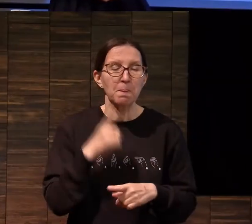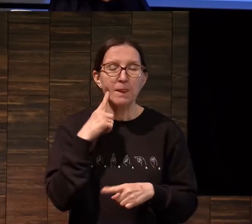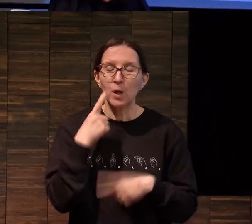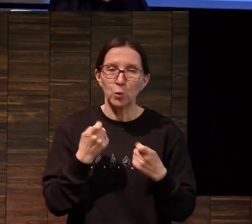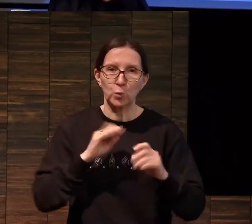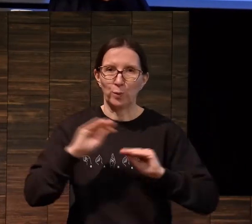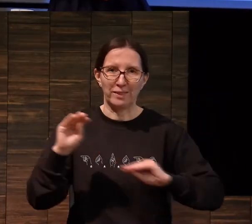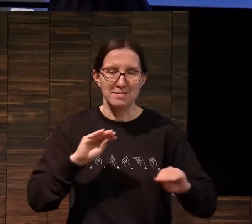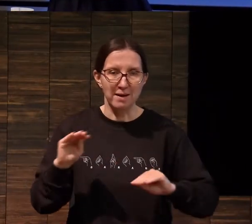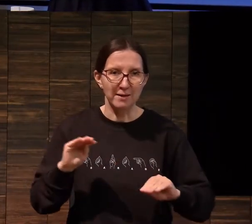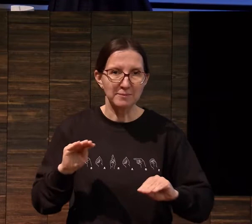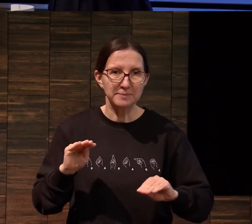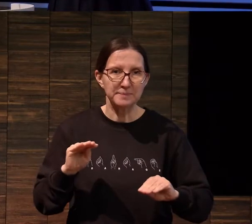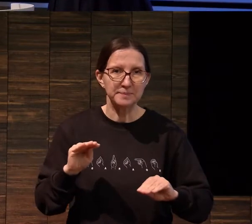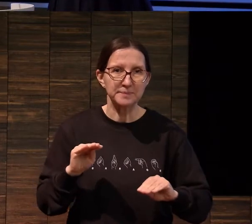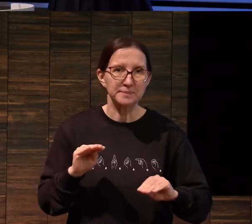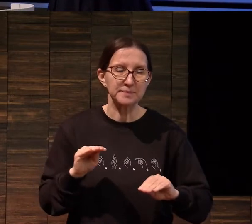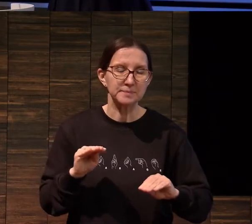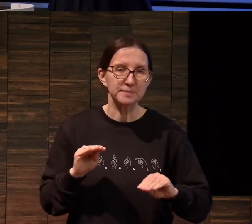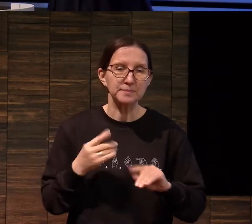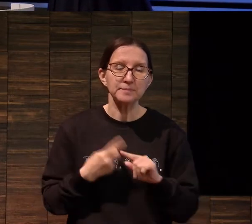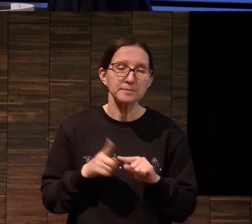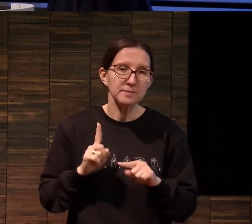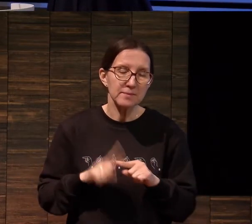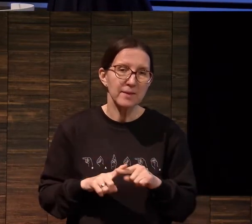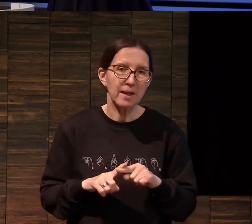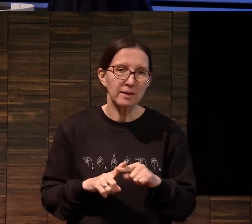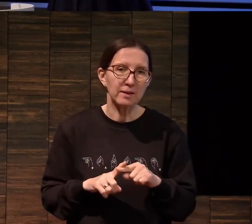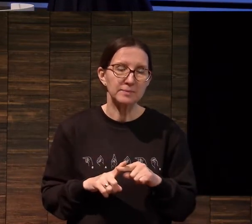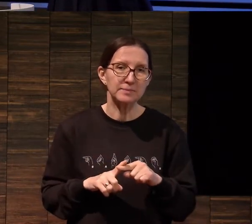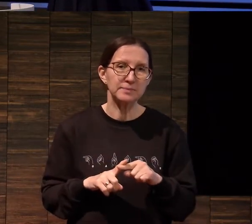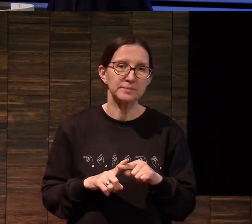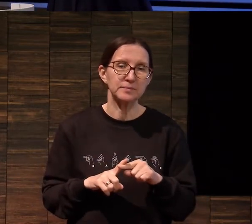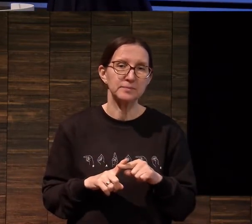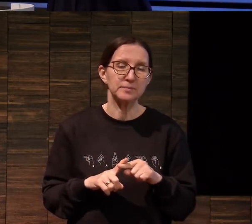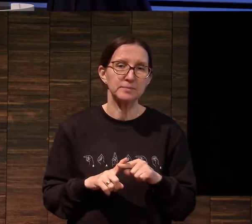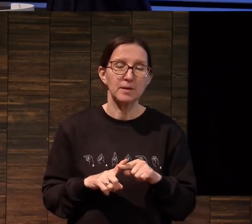it. Shown it a million of times. Why do I like it?